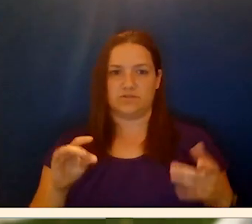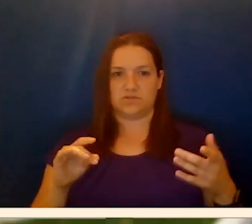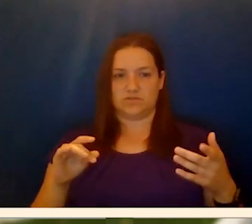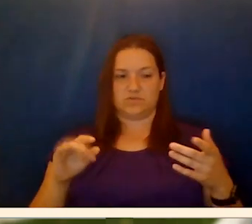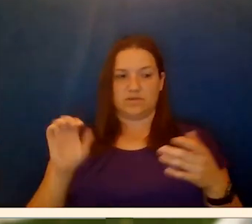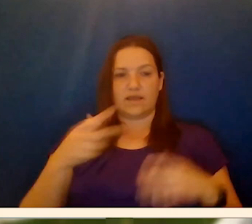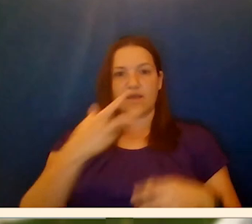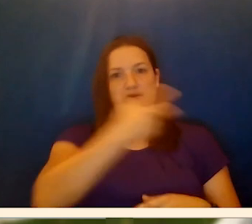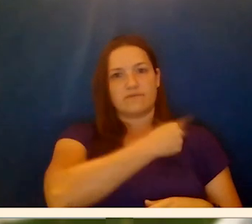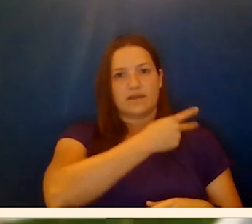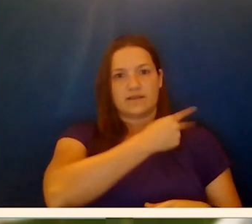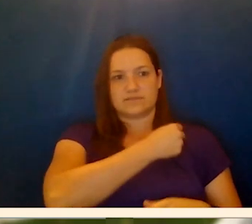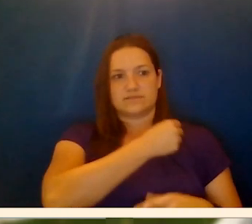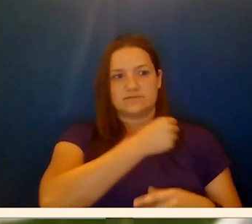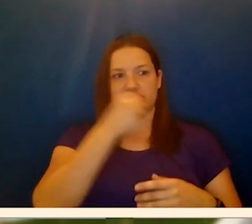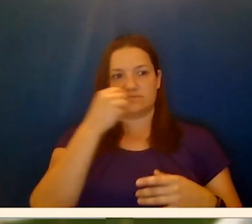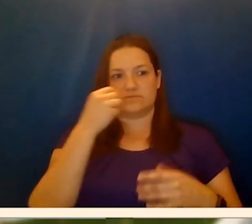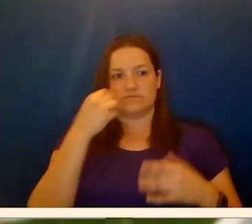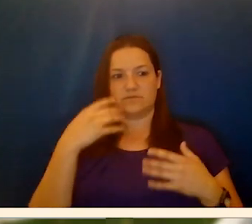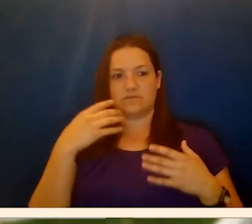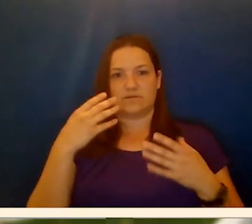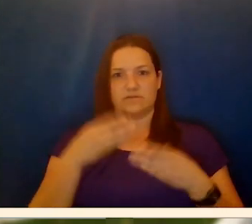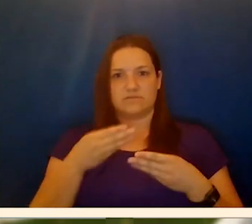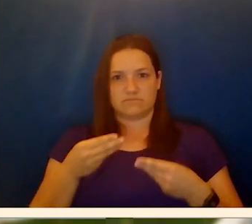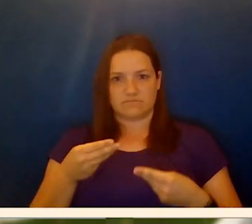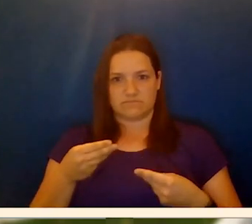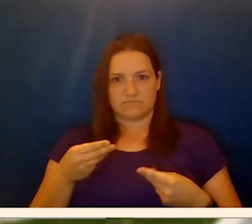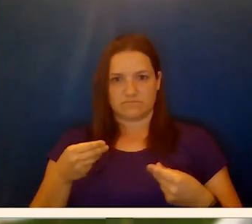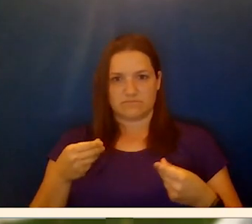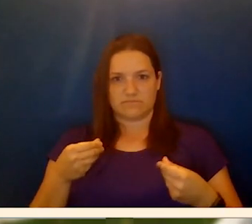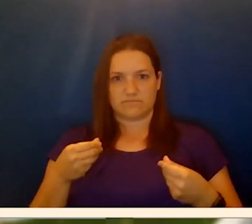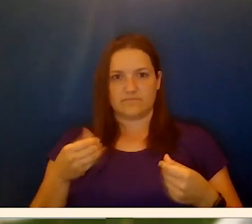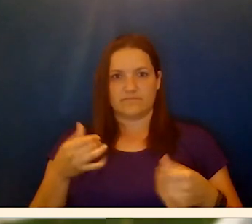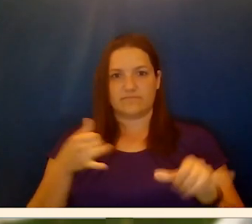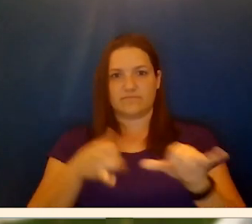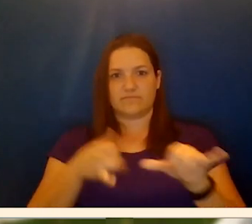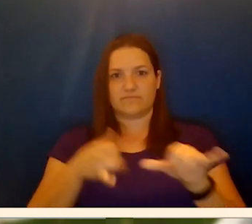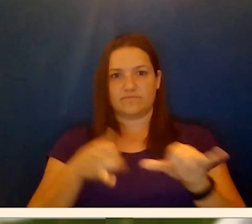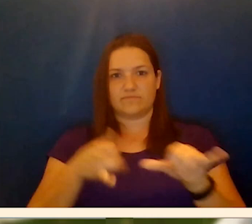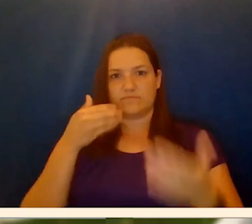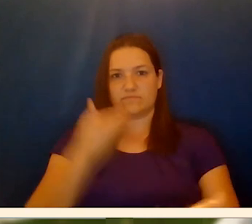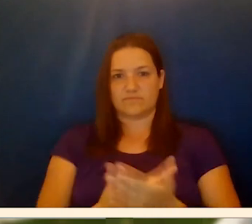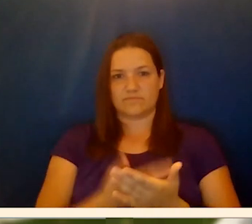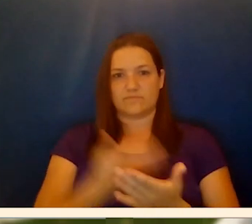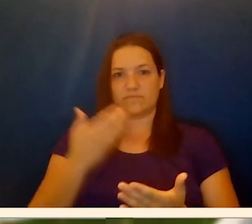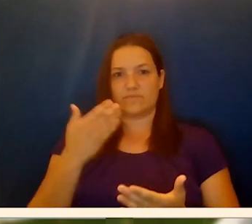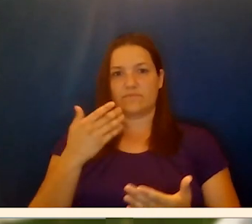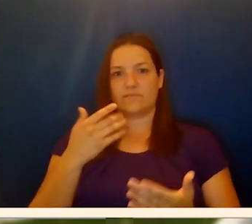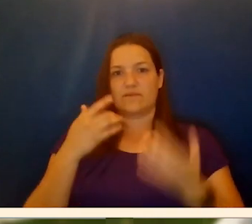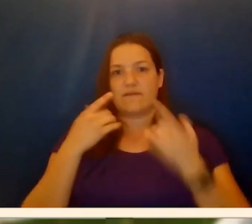us, it is still proving to be very, very effective in keeping patients out